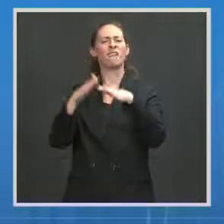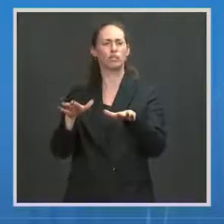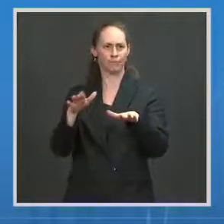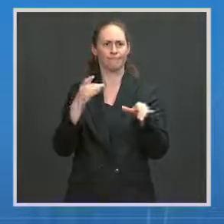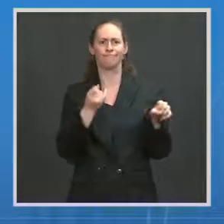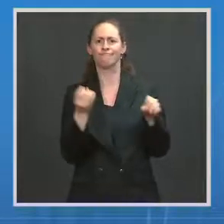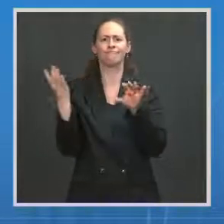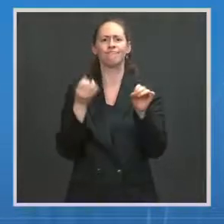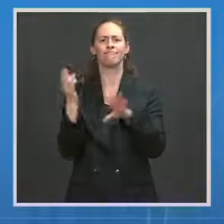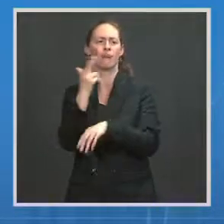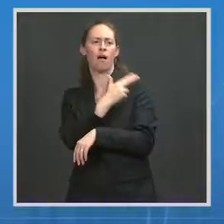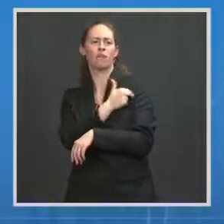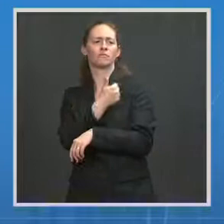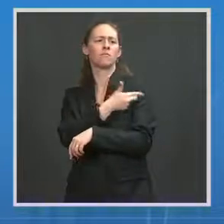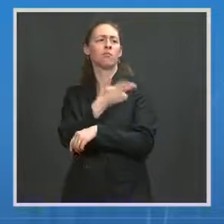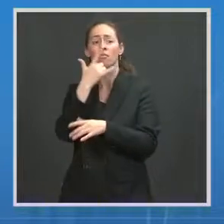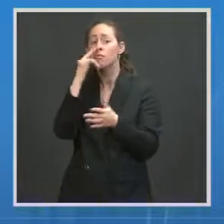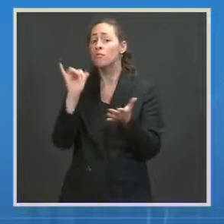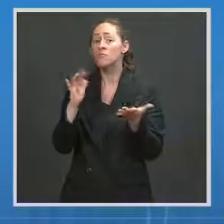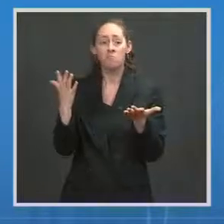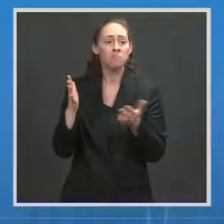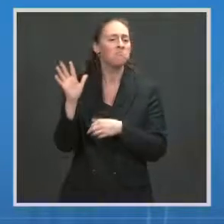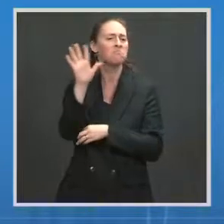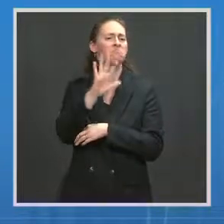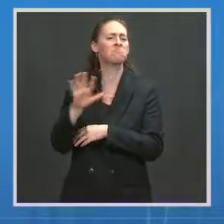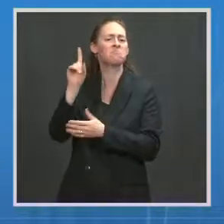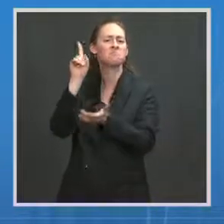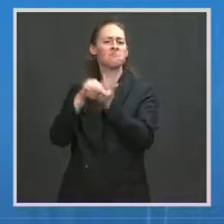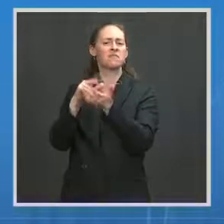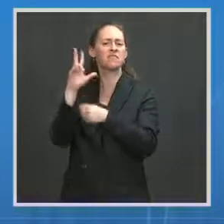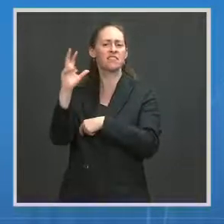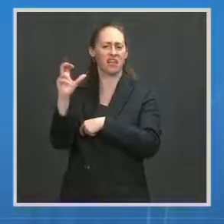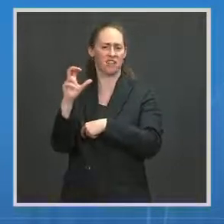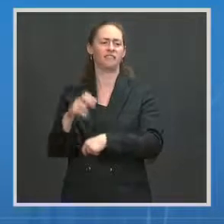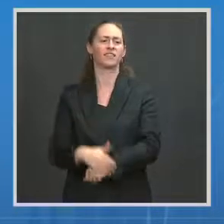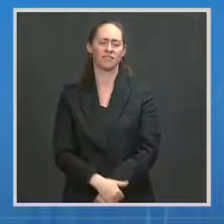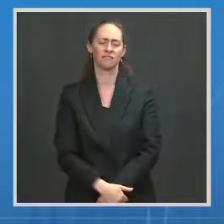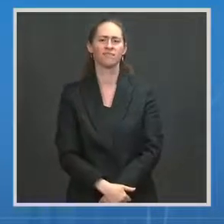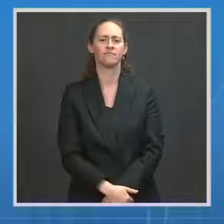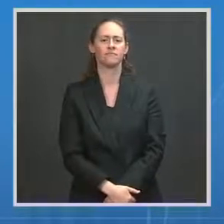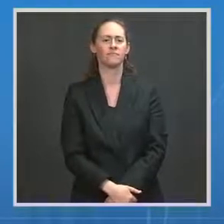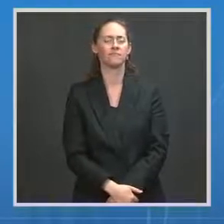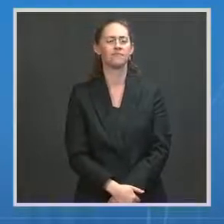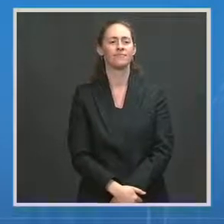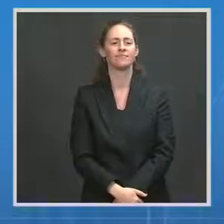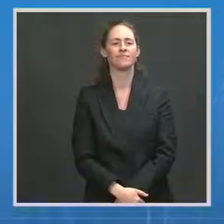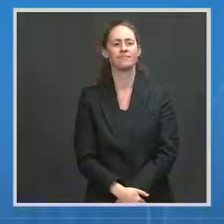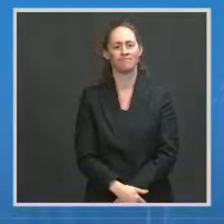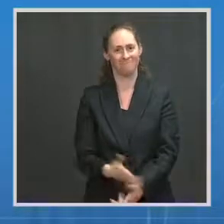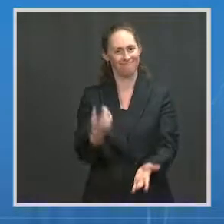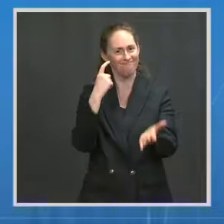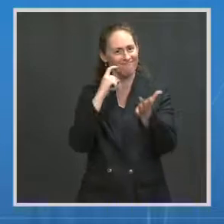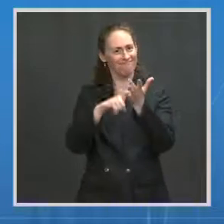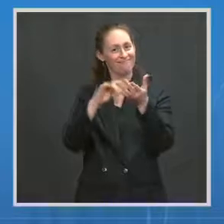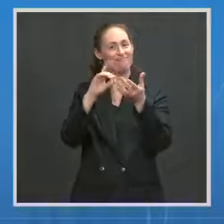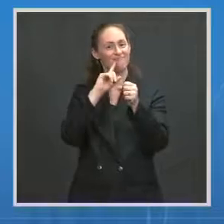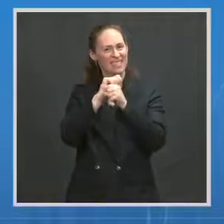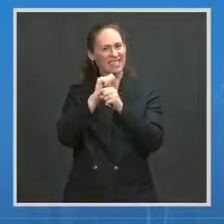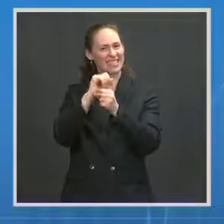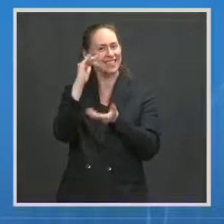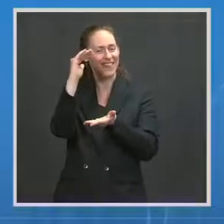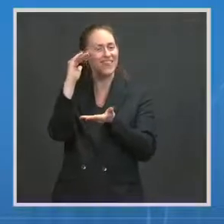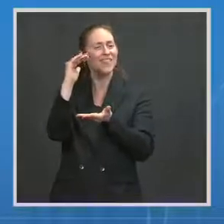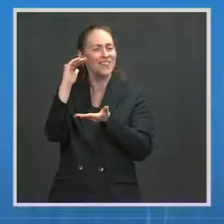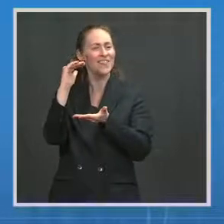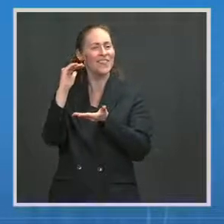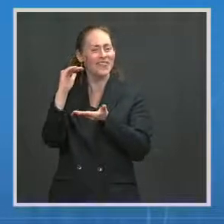terrific sign with another back-to-back decrease of 12% from the previous 7-day period. And 7-day average daily deaths have